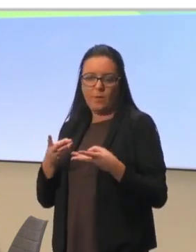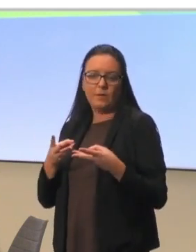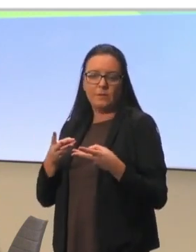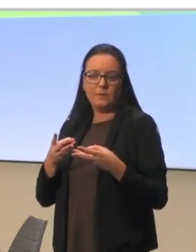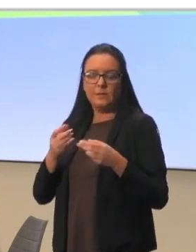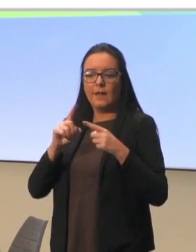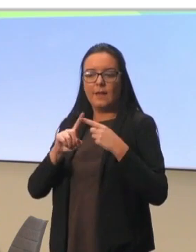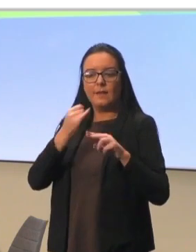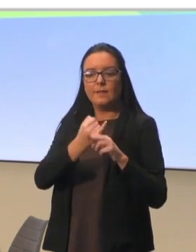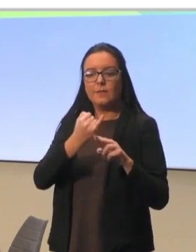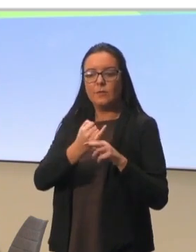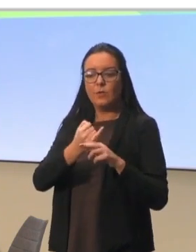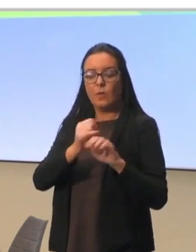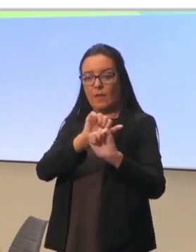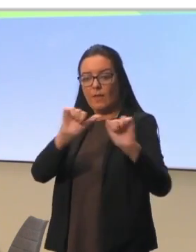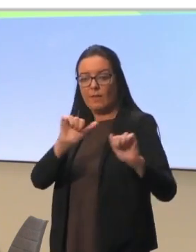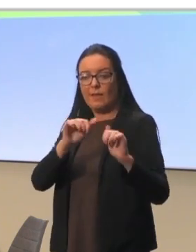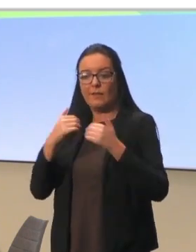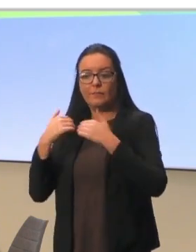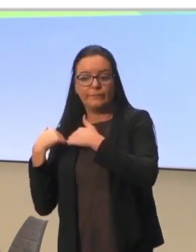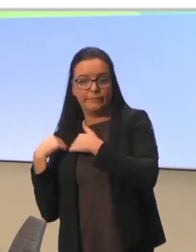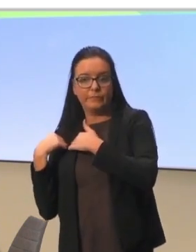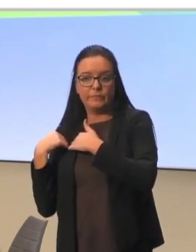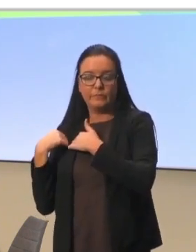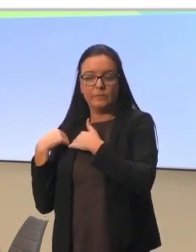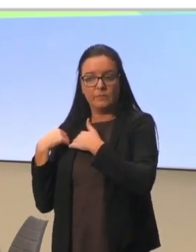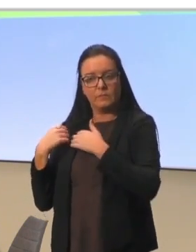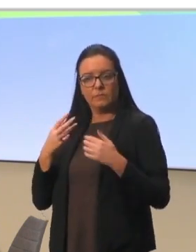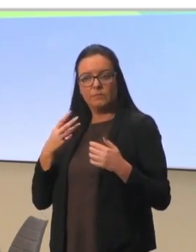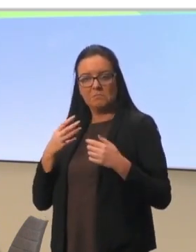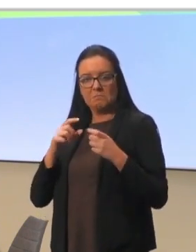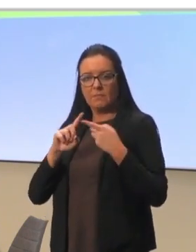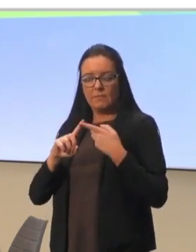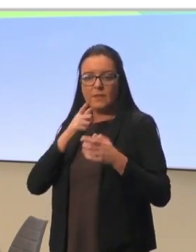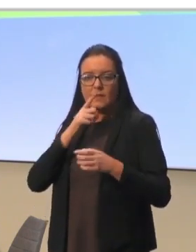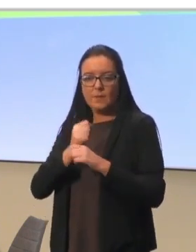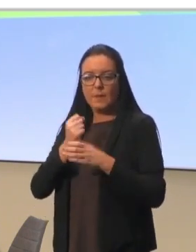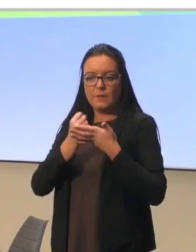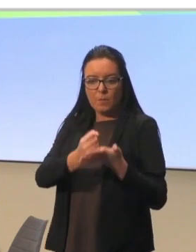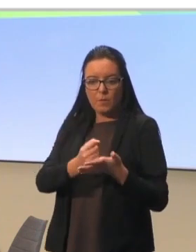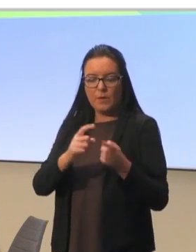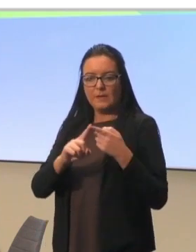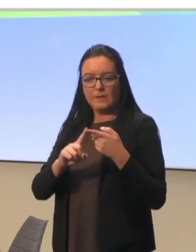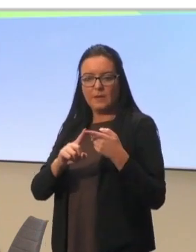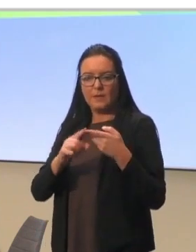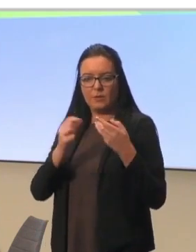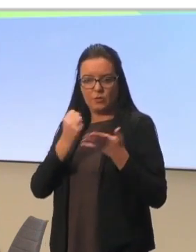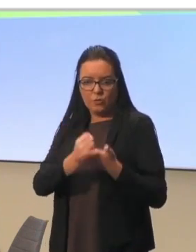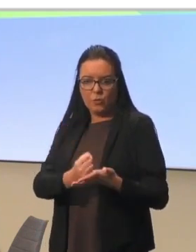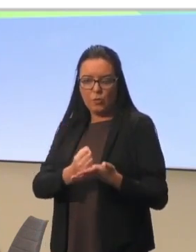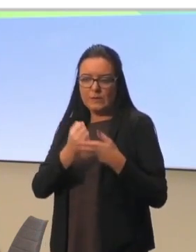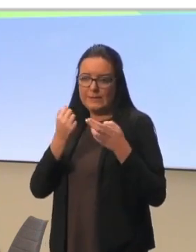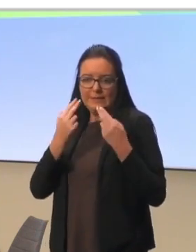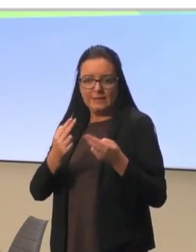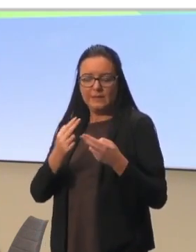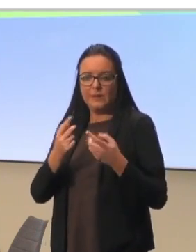is there, and the school's role, it's like the cogs in the wheel, is turning to actually support and get the student to do that. And when I put up REALT, I really